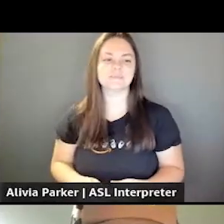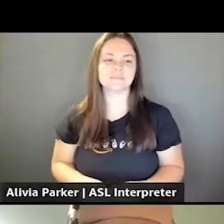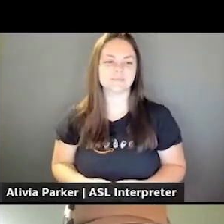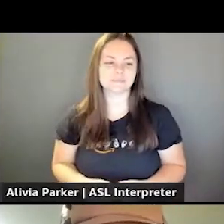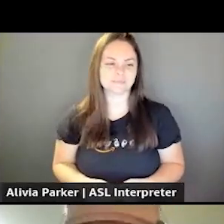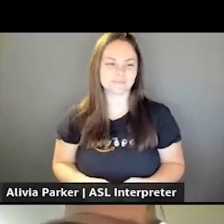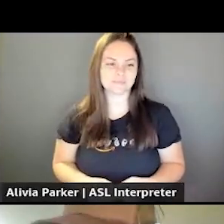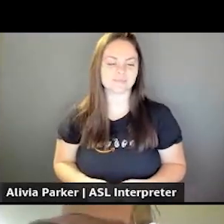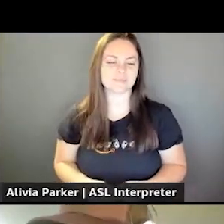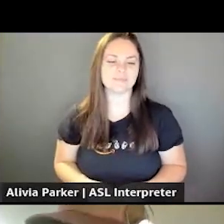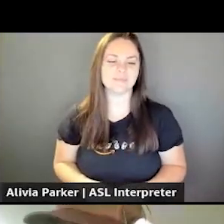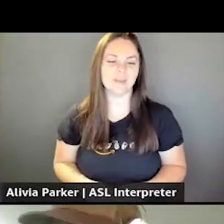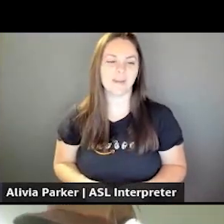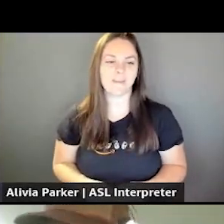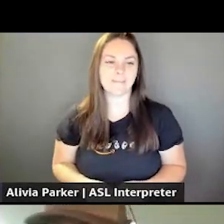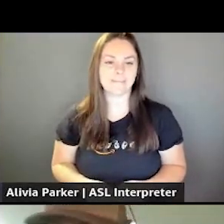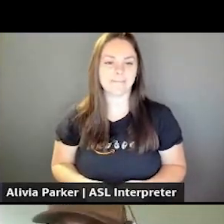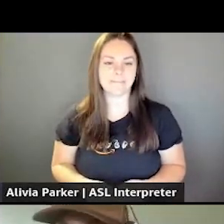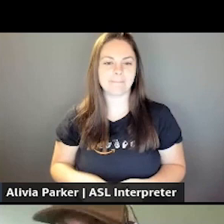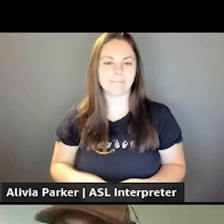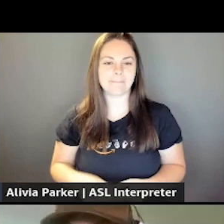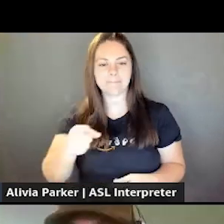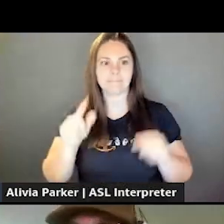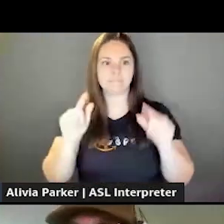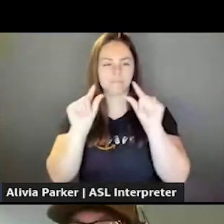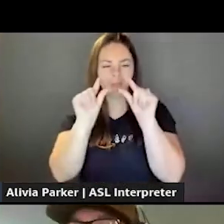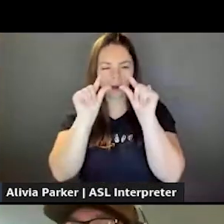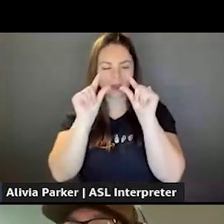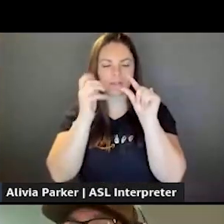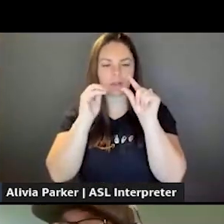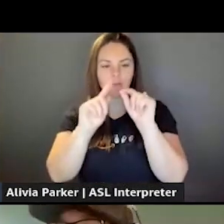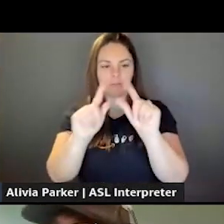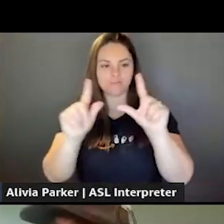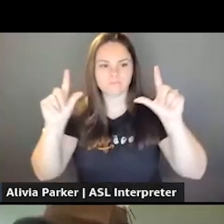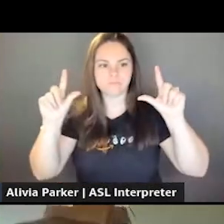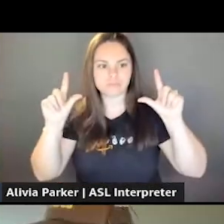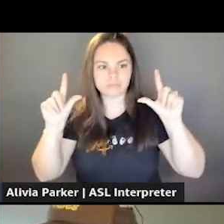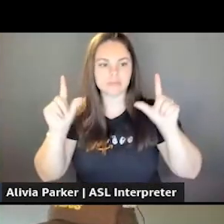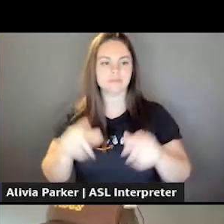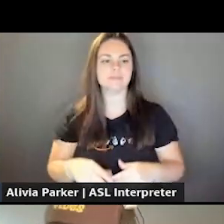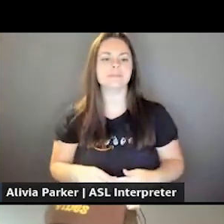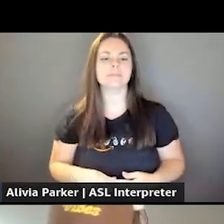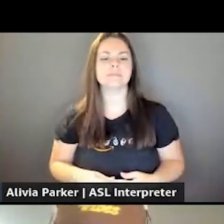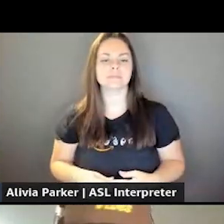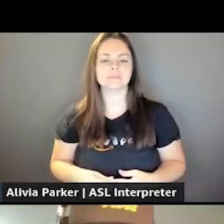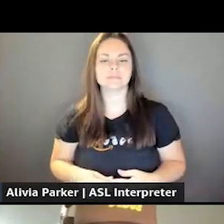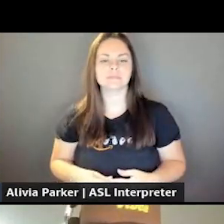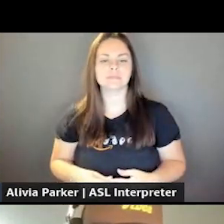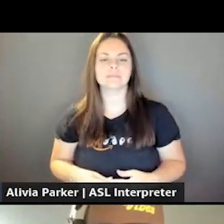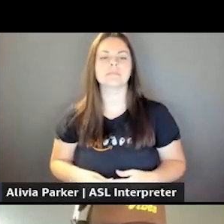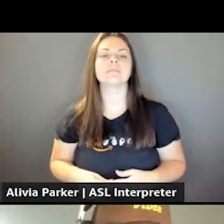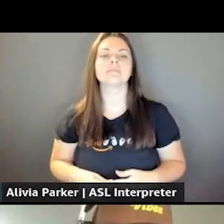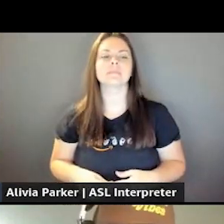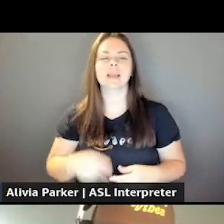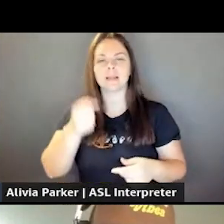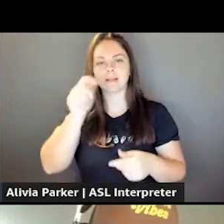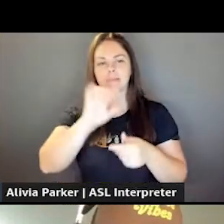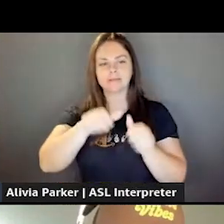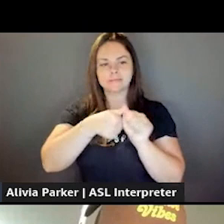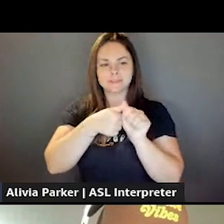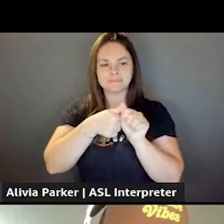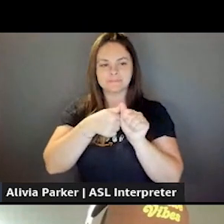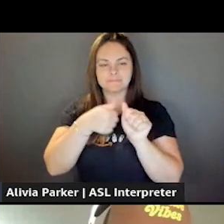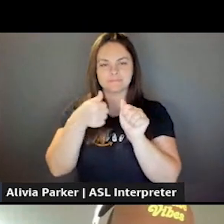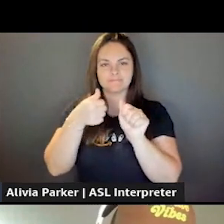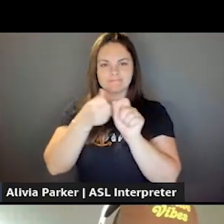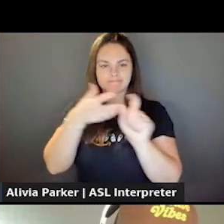on here. Now, this is kind of small already, so I'm going to bump this up a little bit. Little backstory for us, folks. My